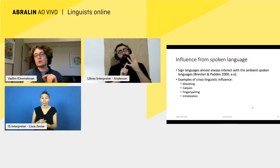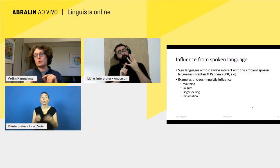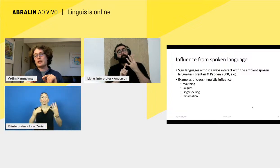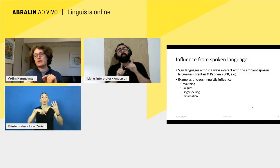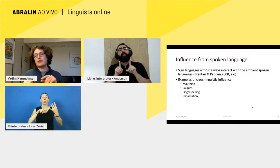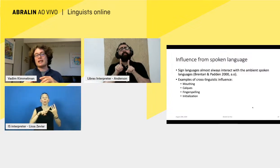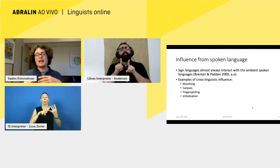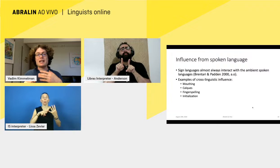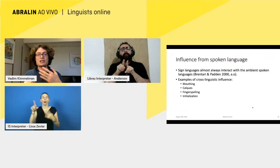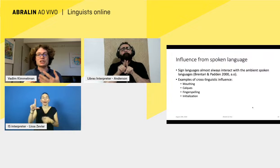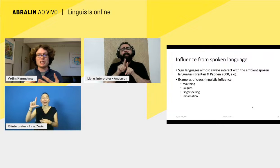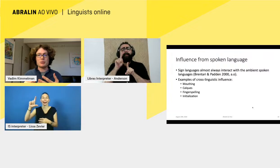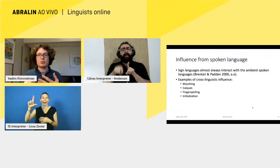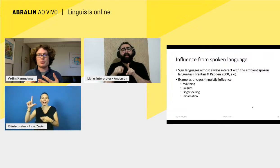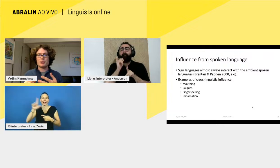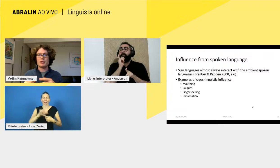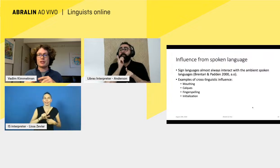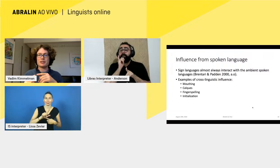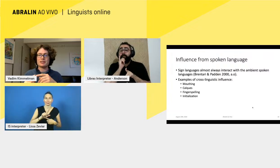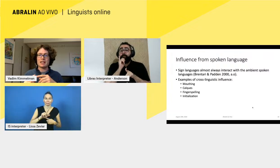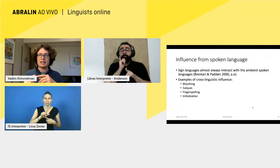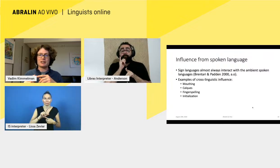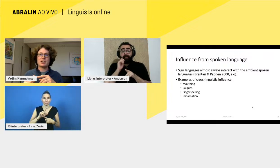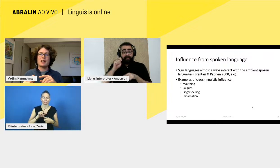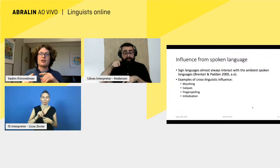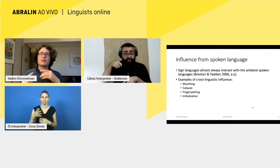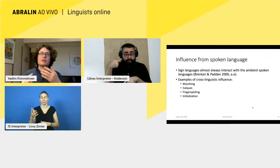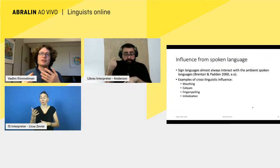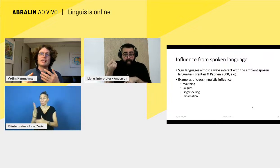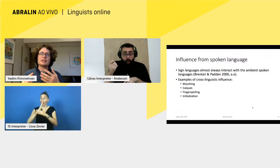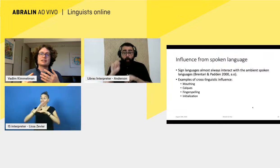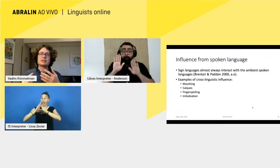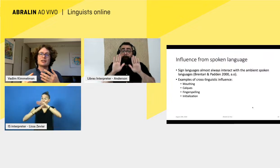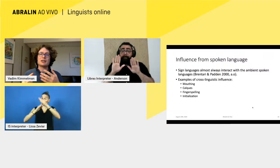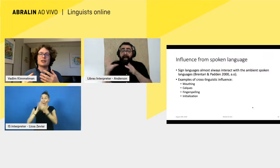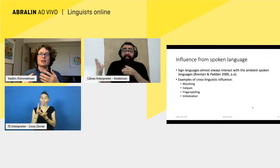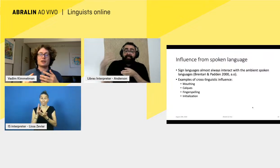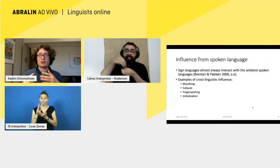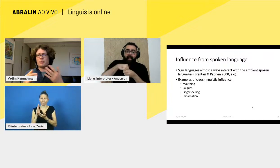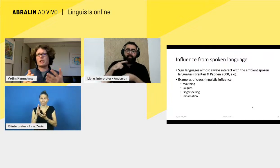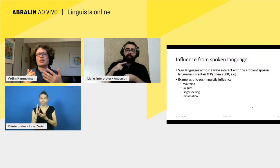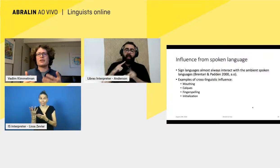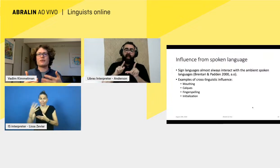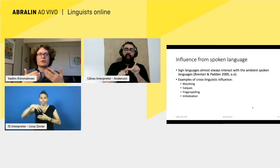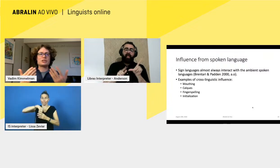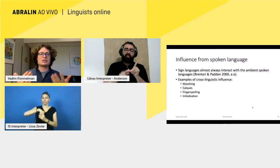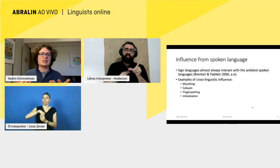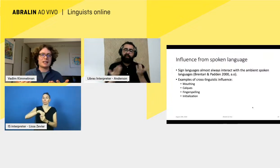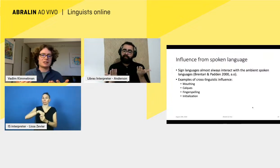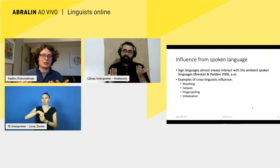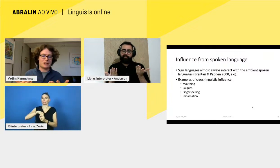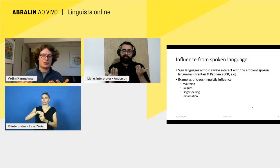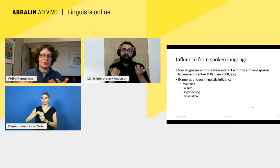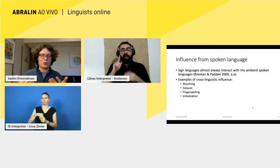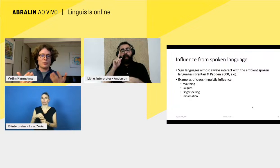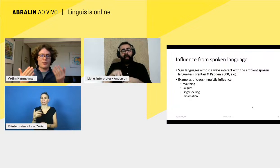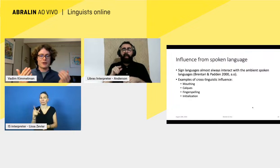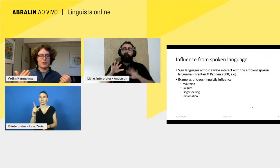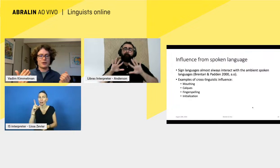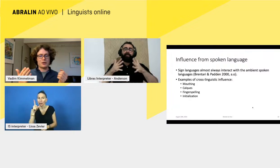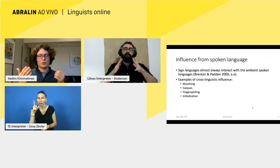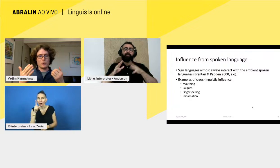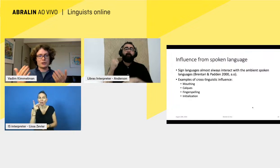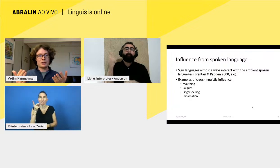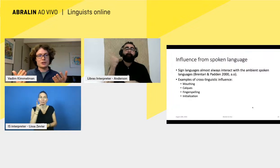the case when the handshape in the sign reflects typically the first letter